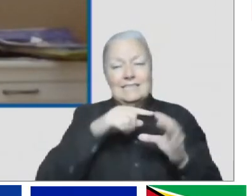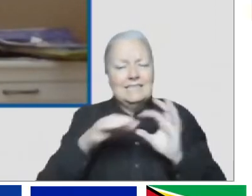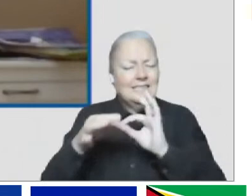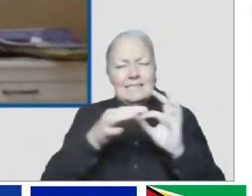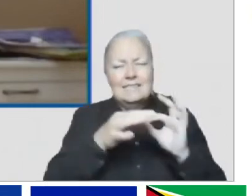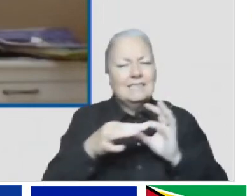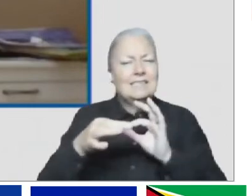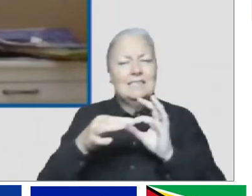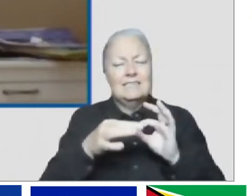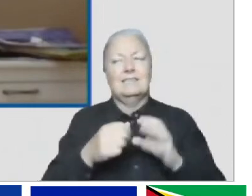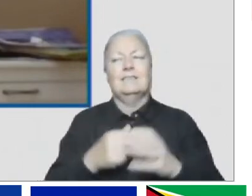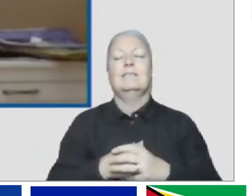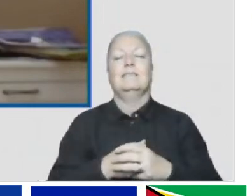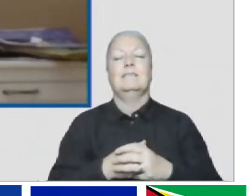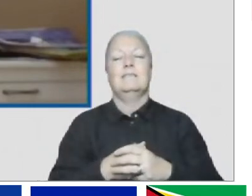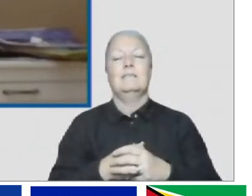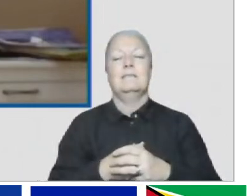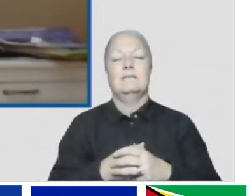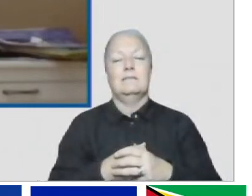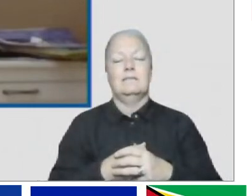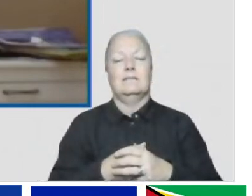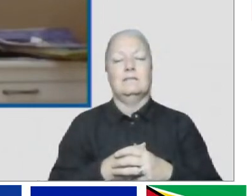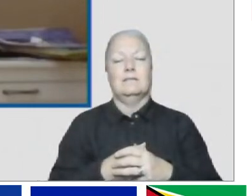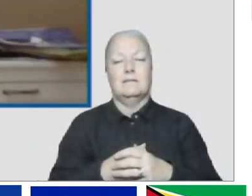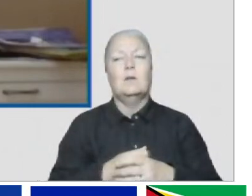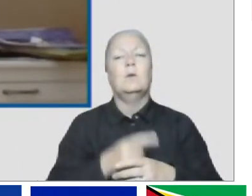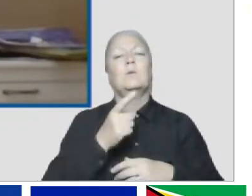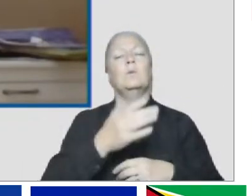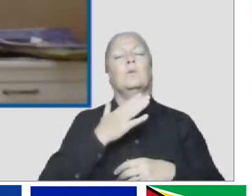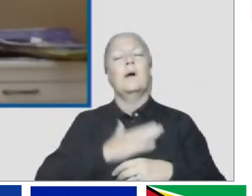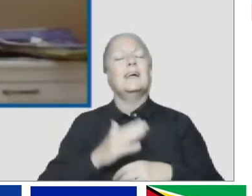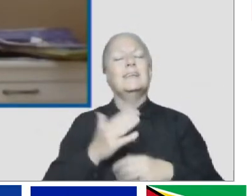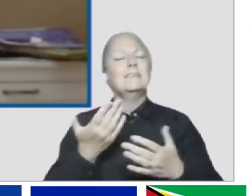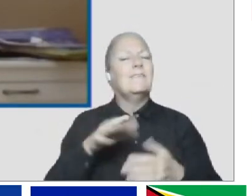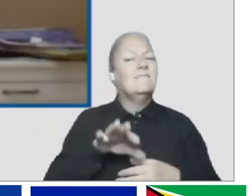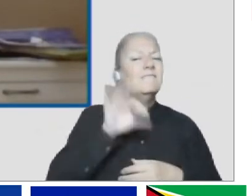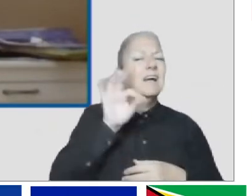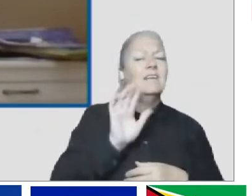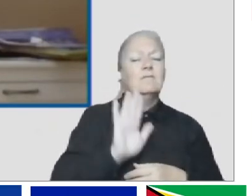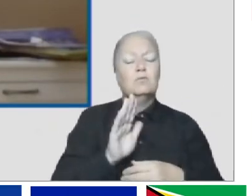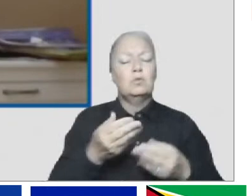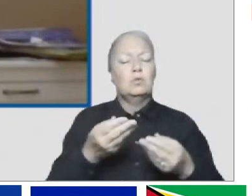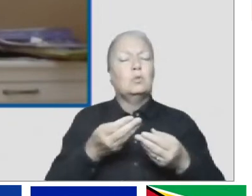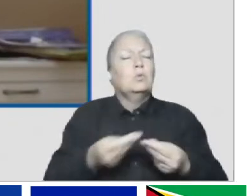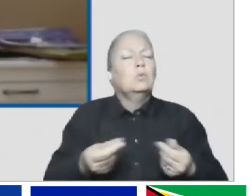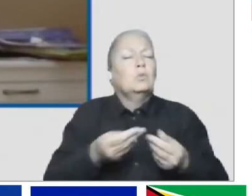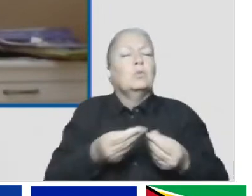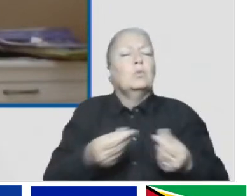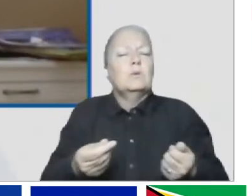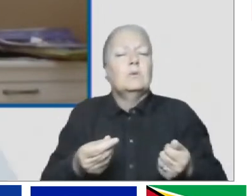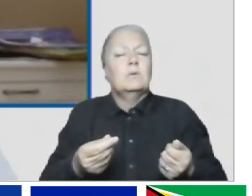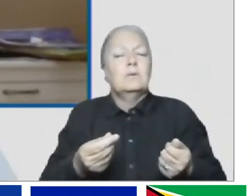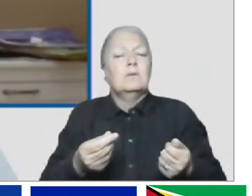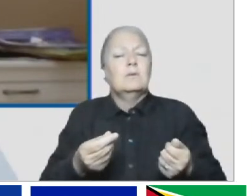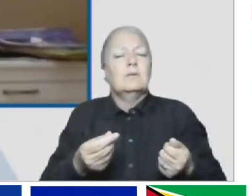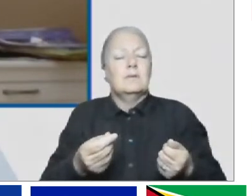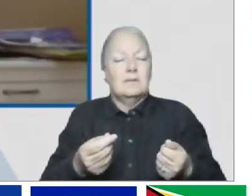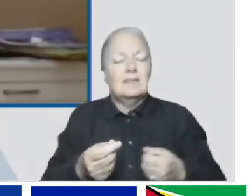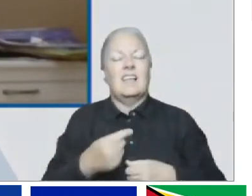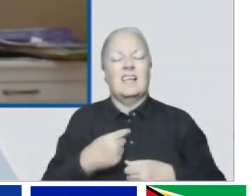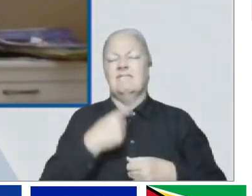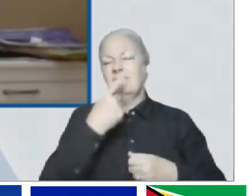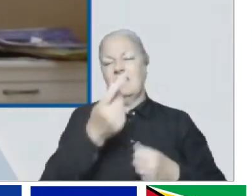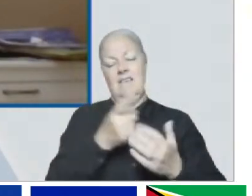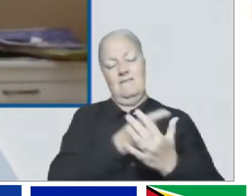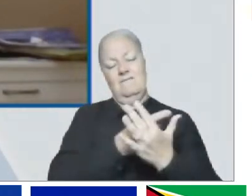what the solutions that I heard from your thinking, I will quickly touch upon the 5 solutions that I captured. The